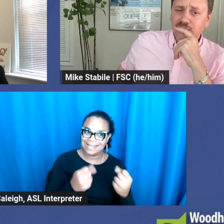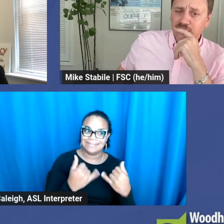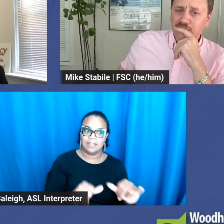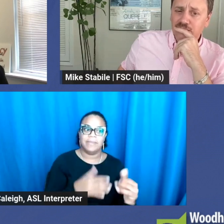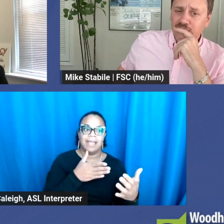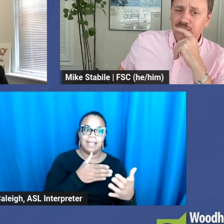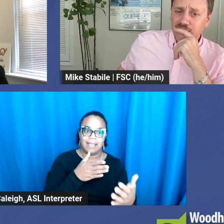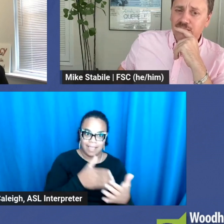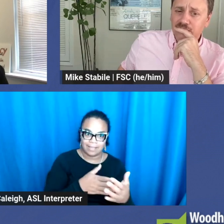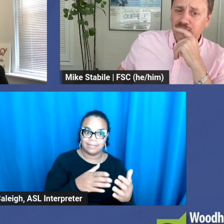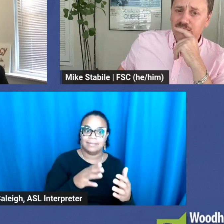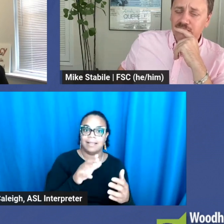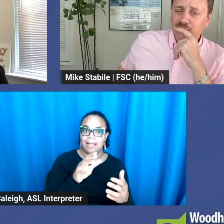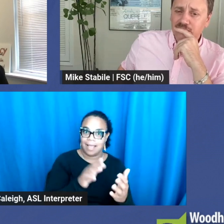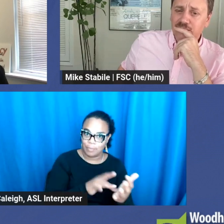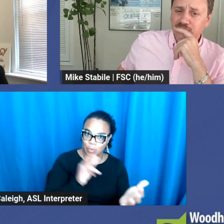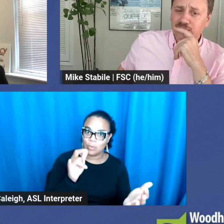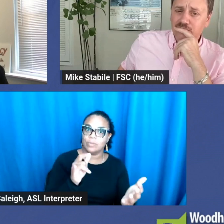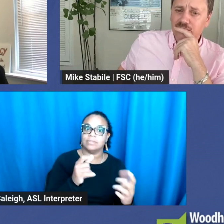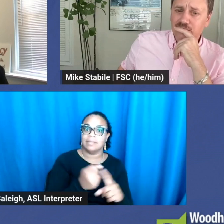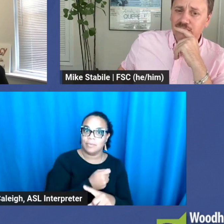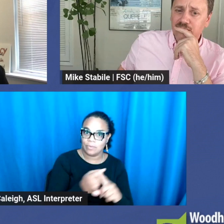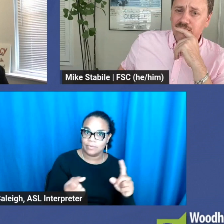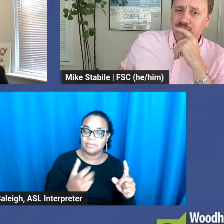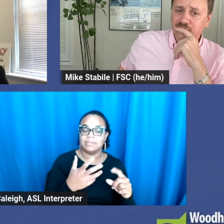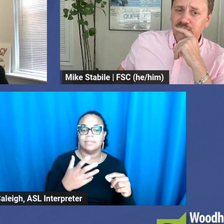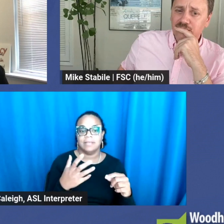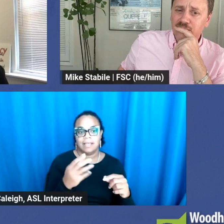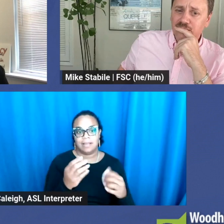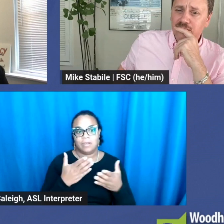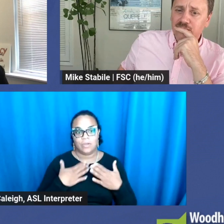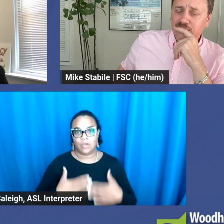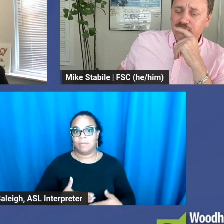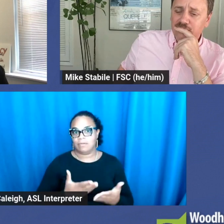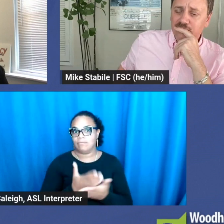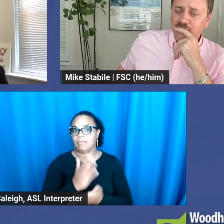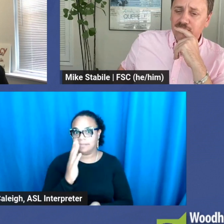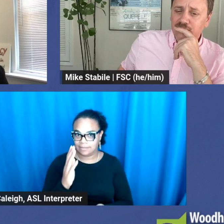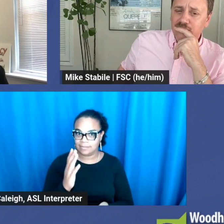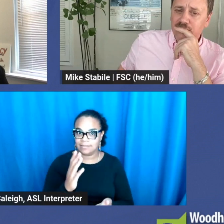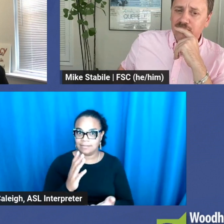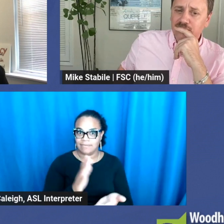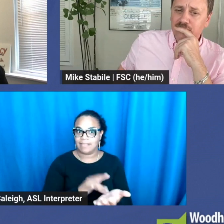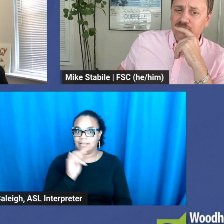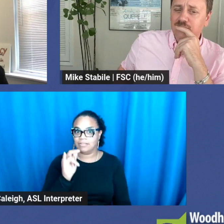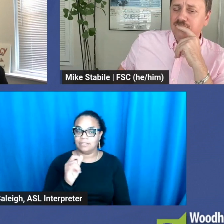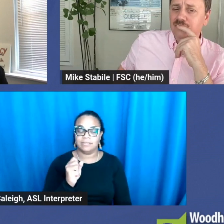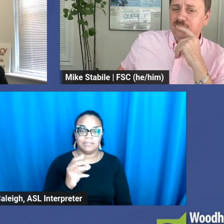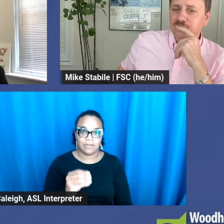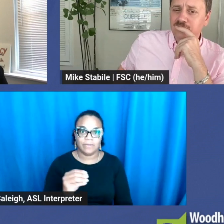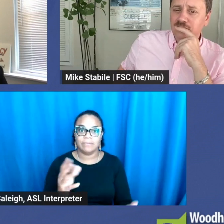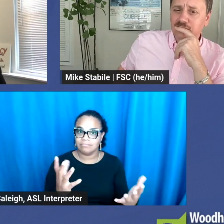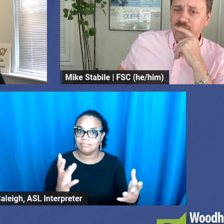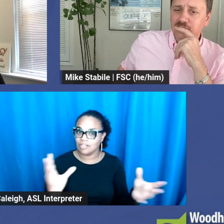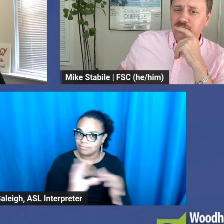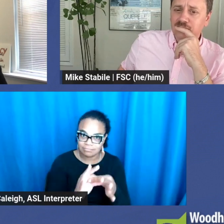They are related. They are synchronous battles. So don't believe it when people tell you otherwise.